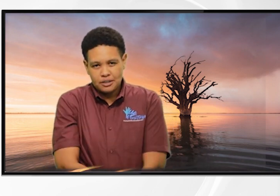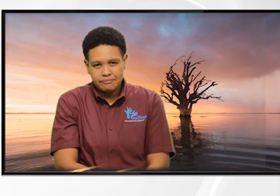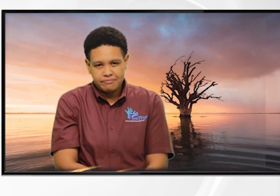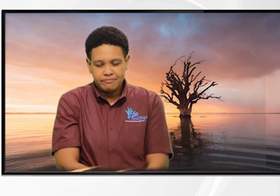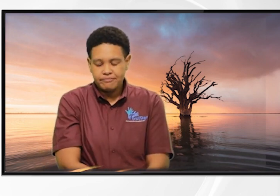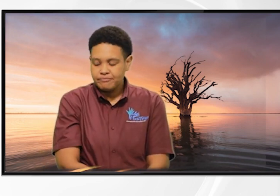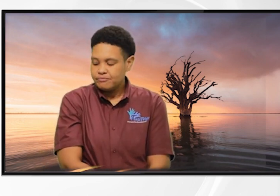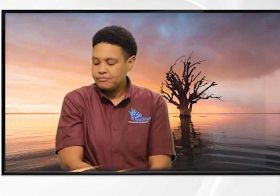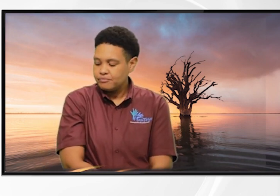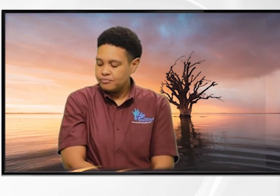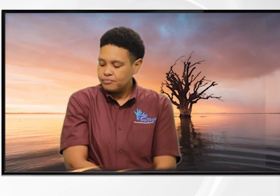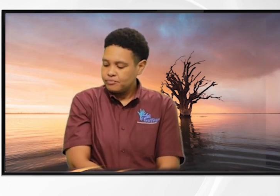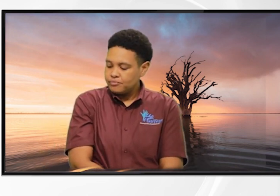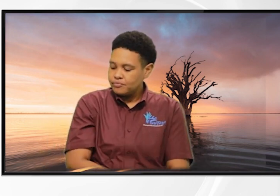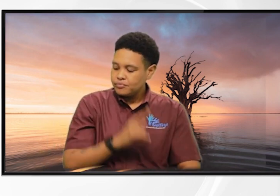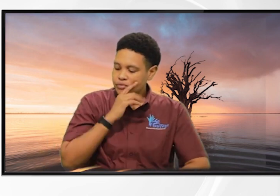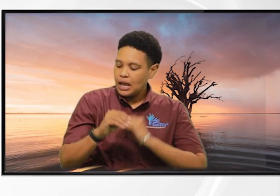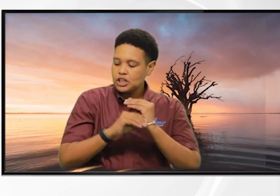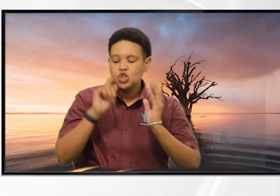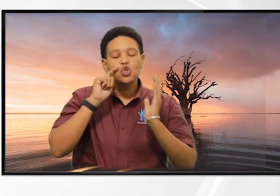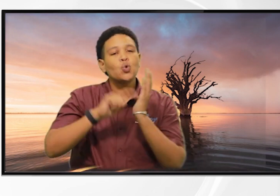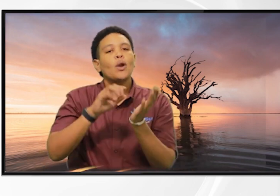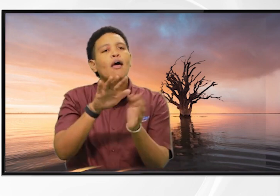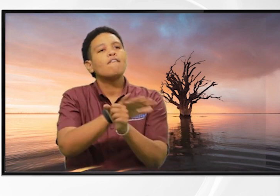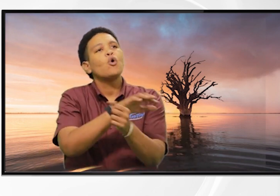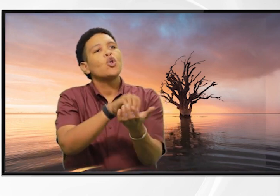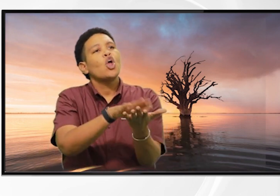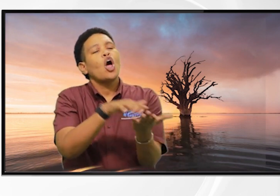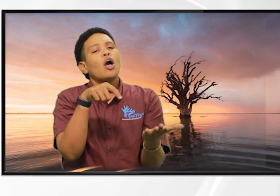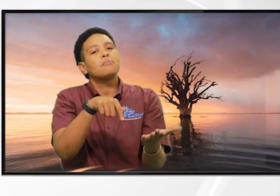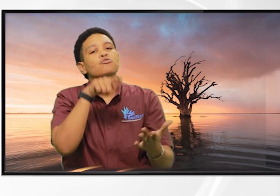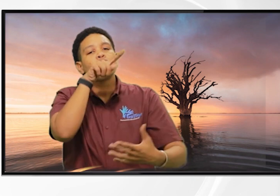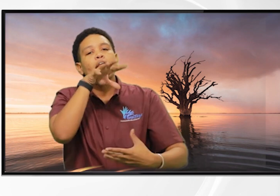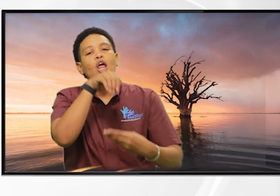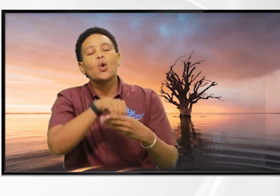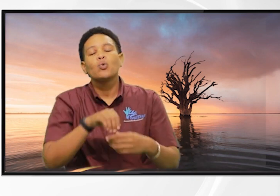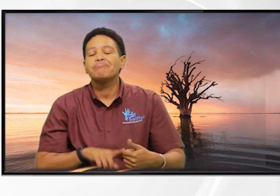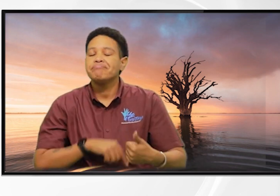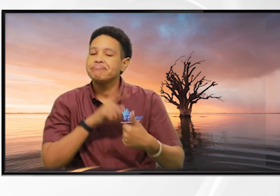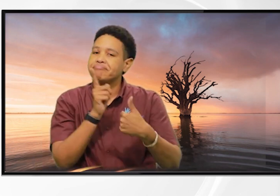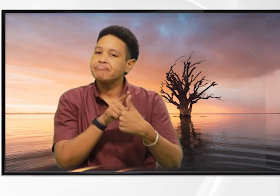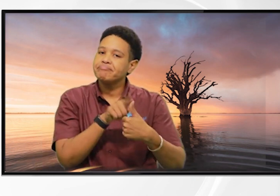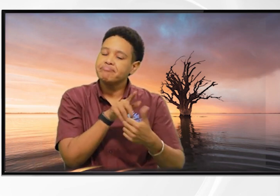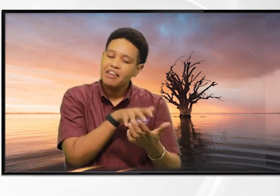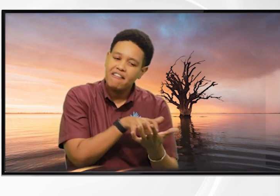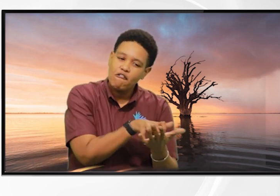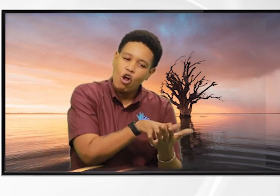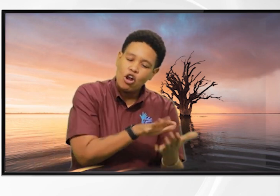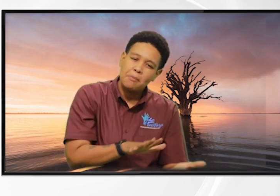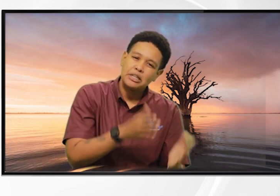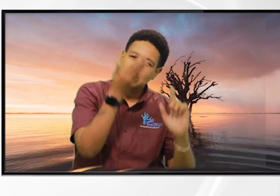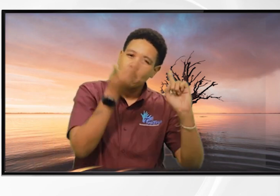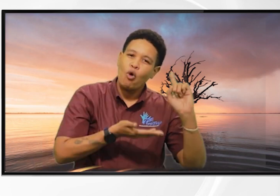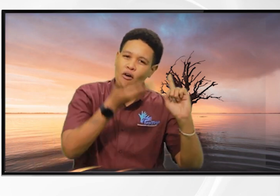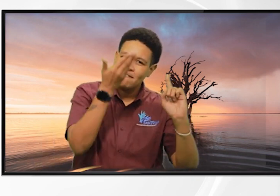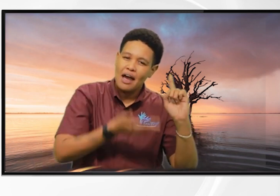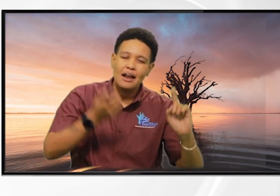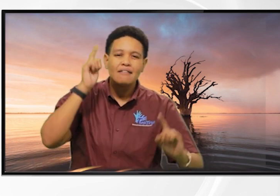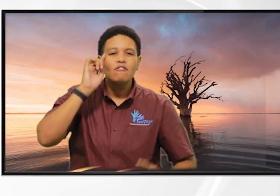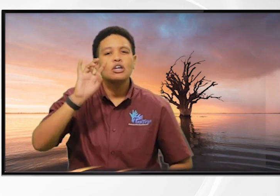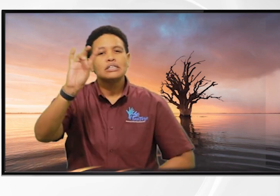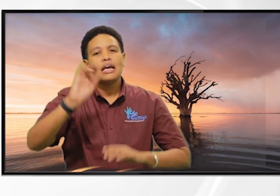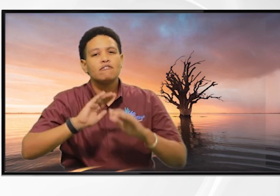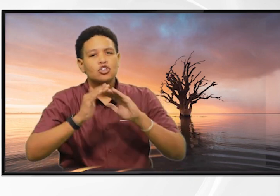It is also noted that the full document also includes 1. vulnerability profiles for